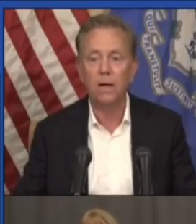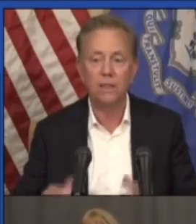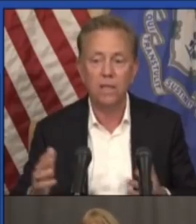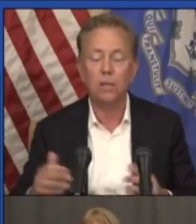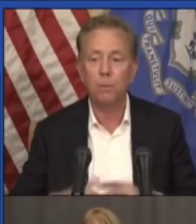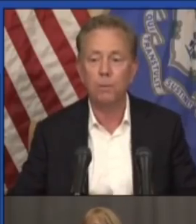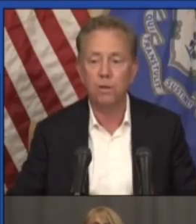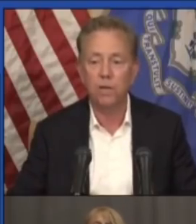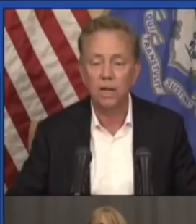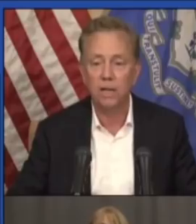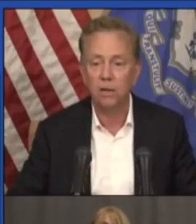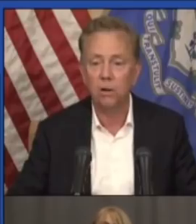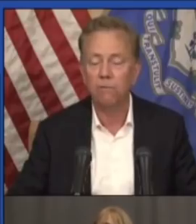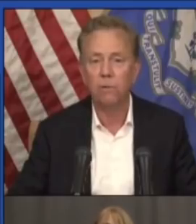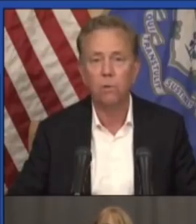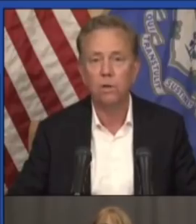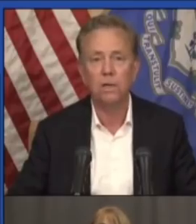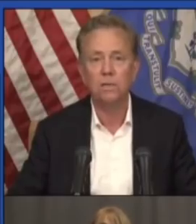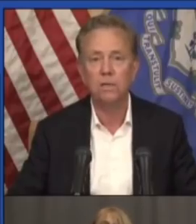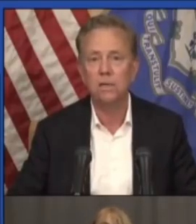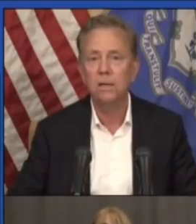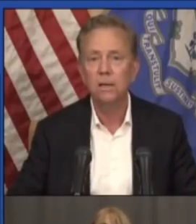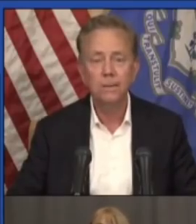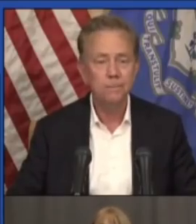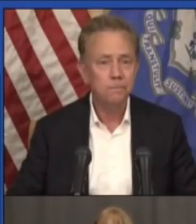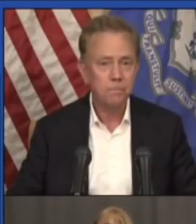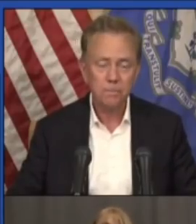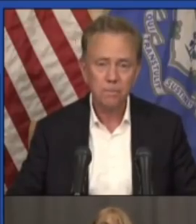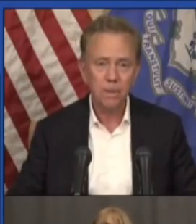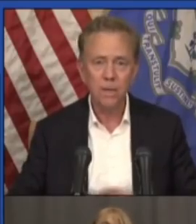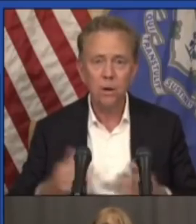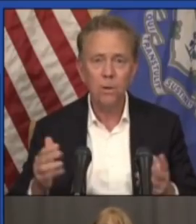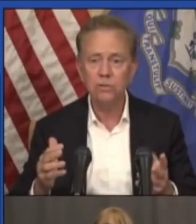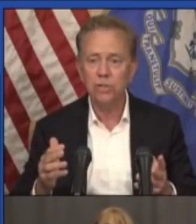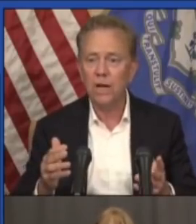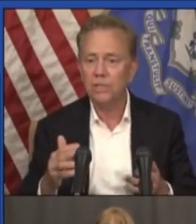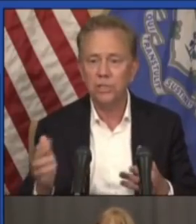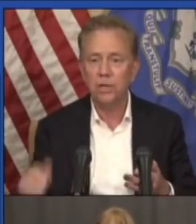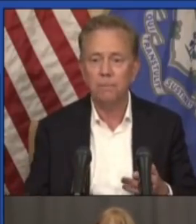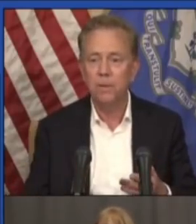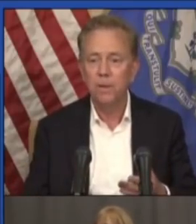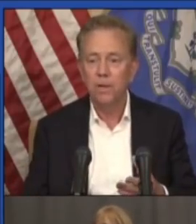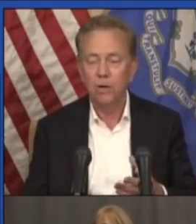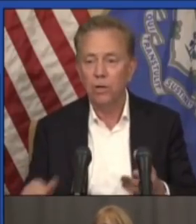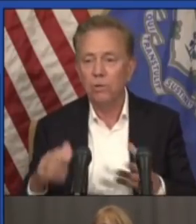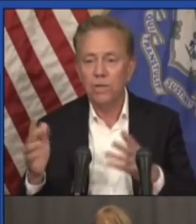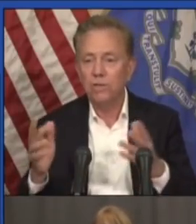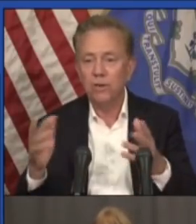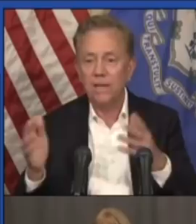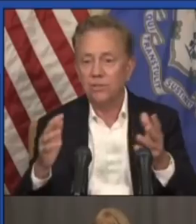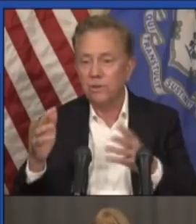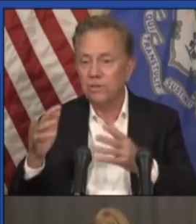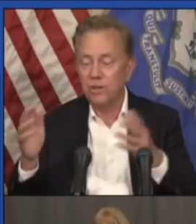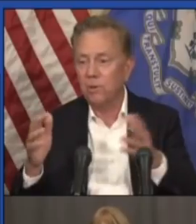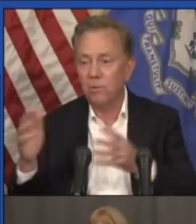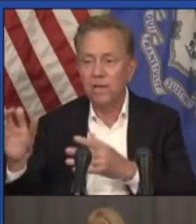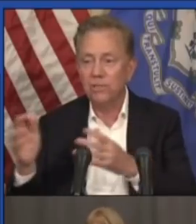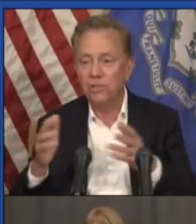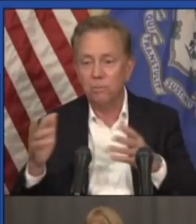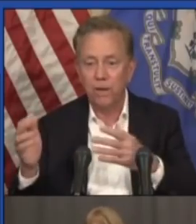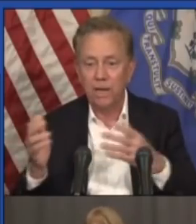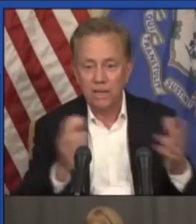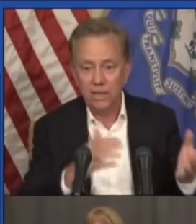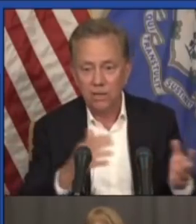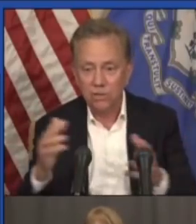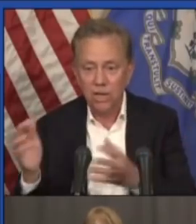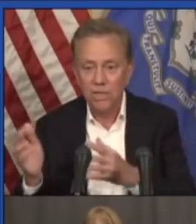thankful I think the people of Connecticut are for the work they did. And Josh, you and Deirdre had a sort of similar